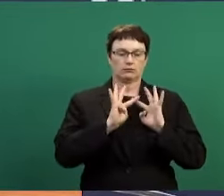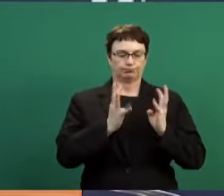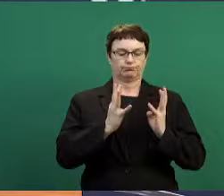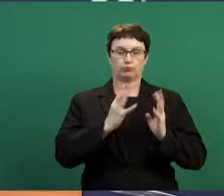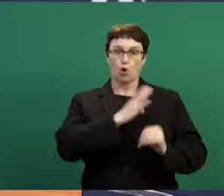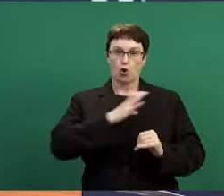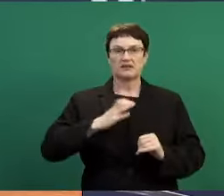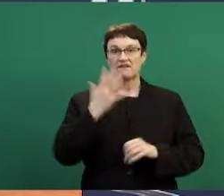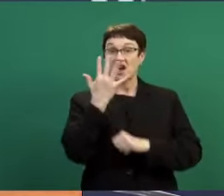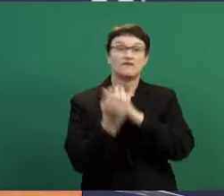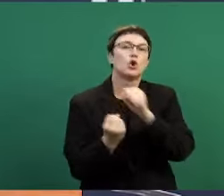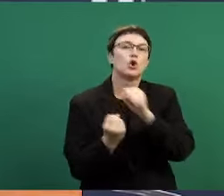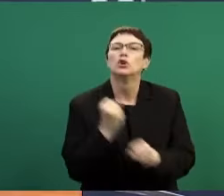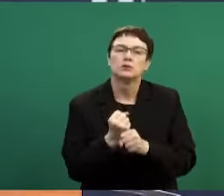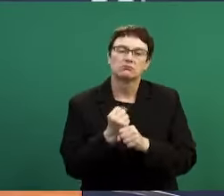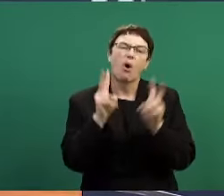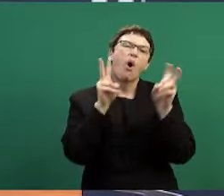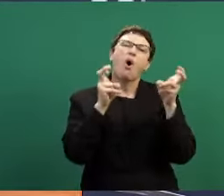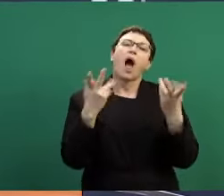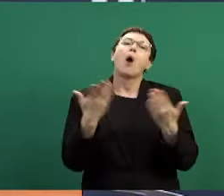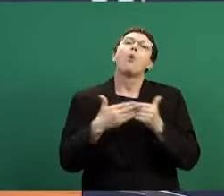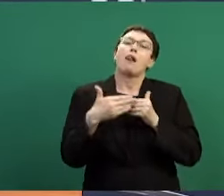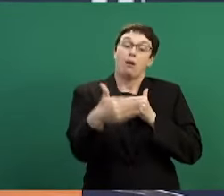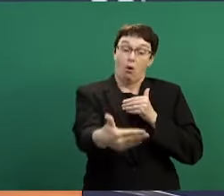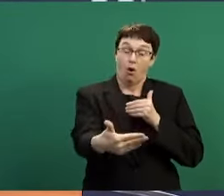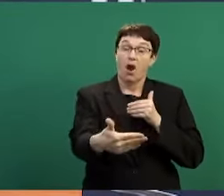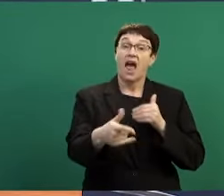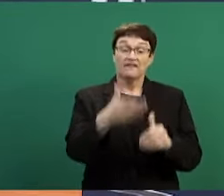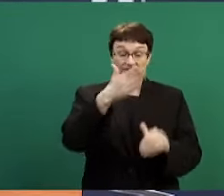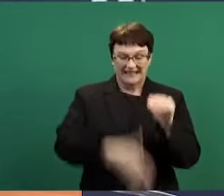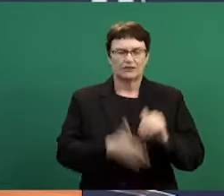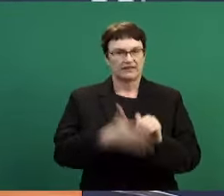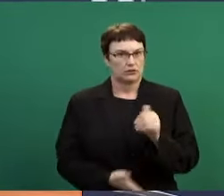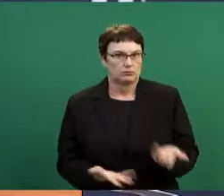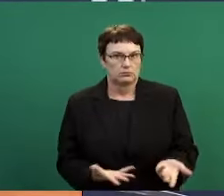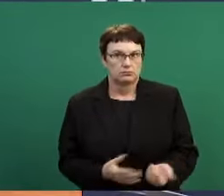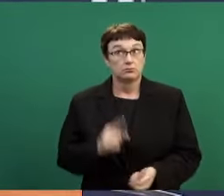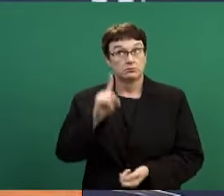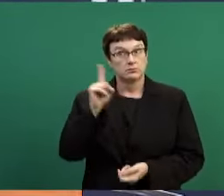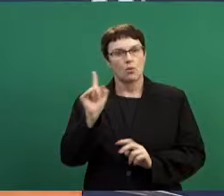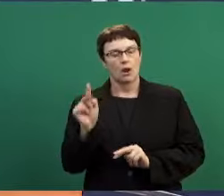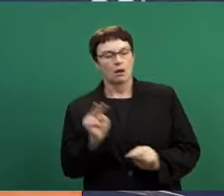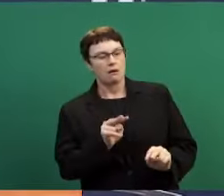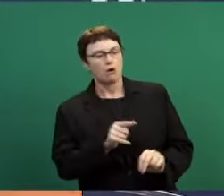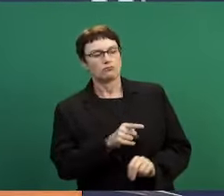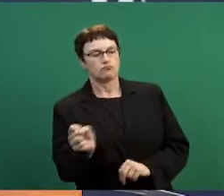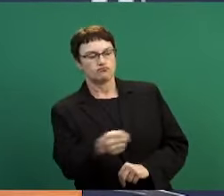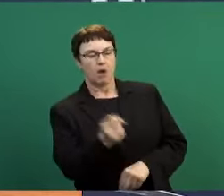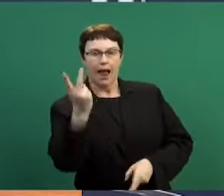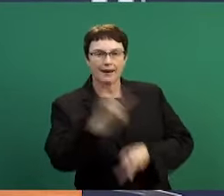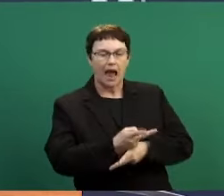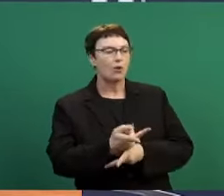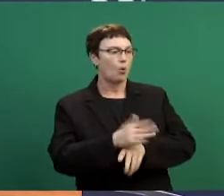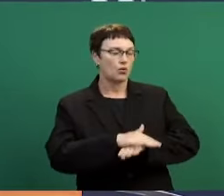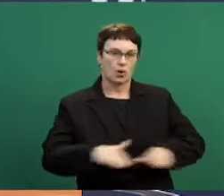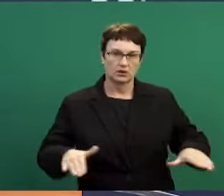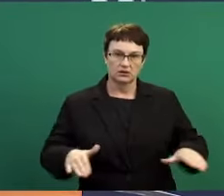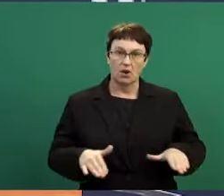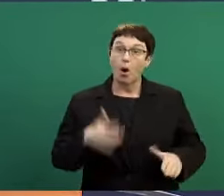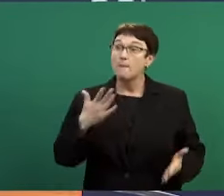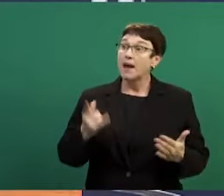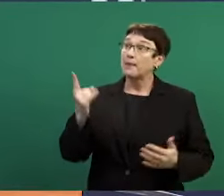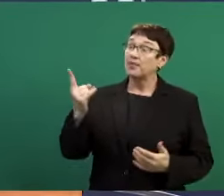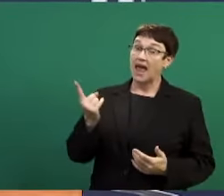fine. A time also comes where, even when you have been appointed, you can say to the appointing